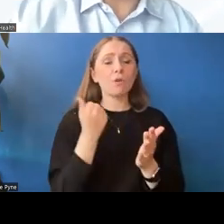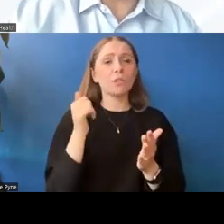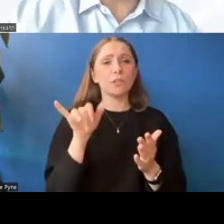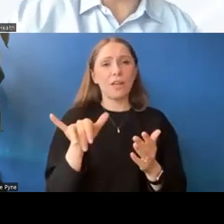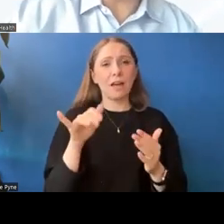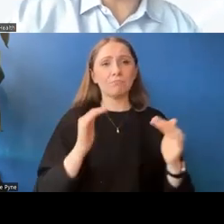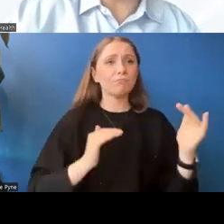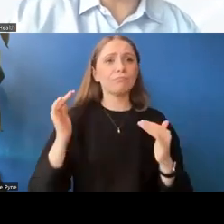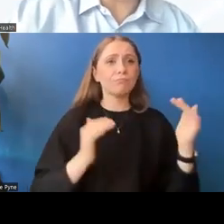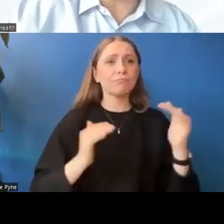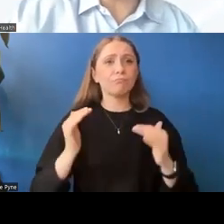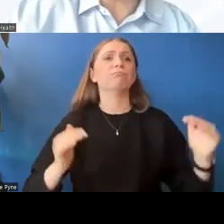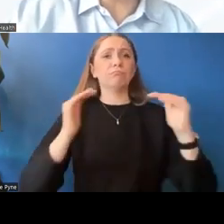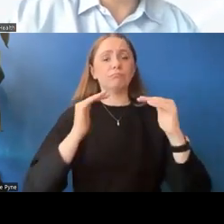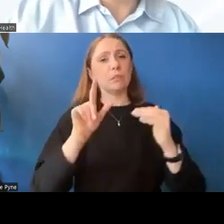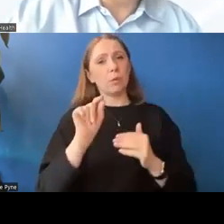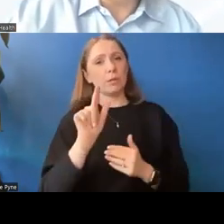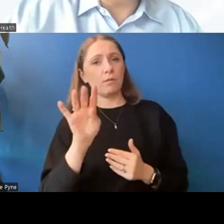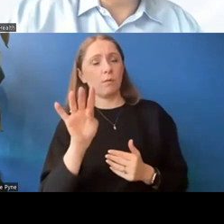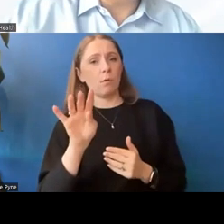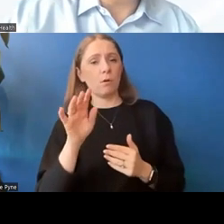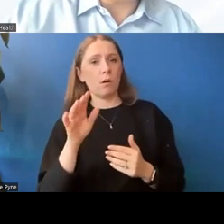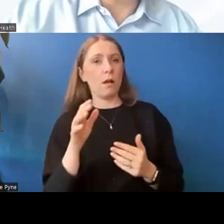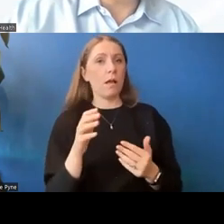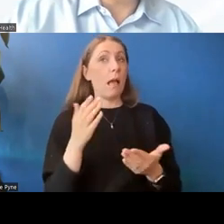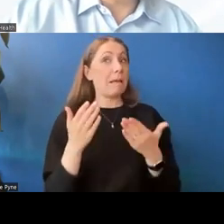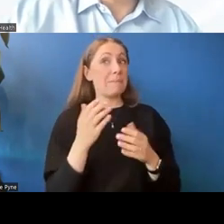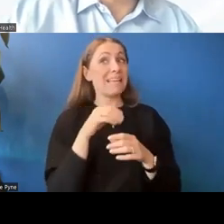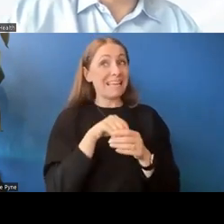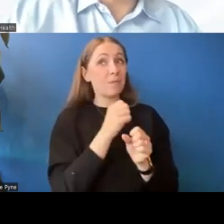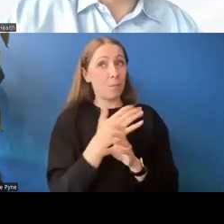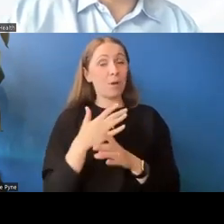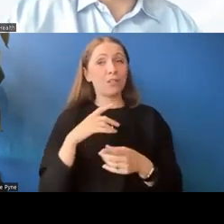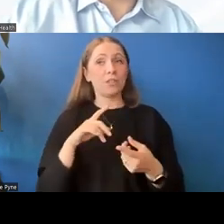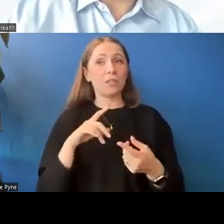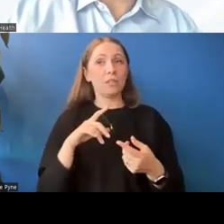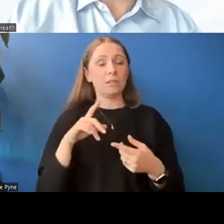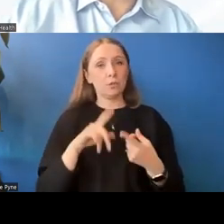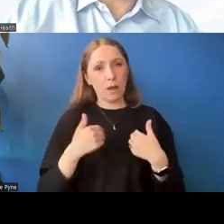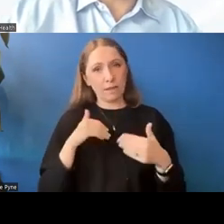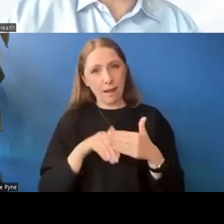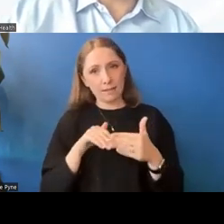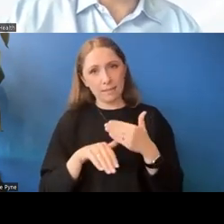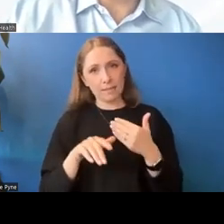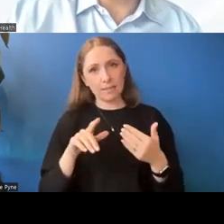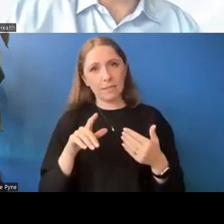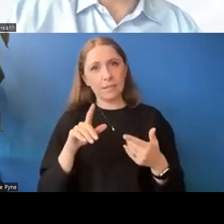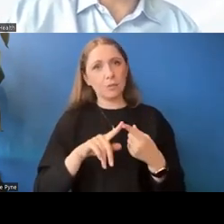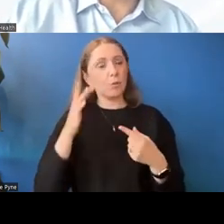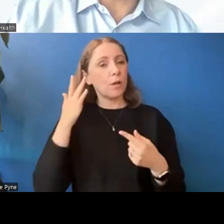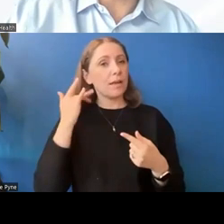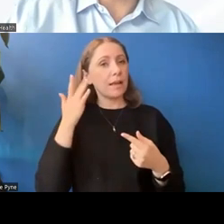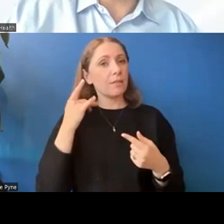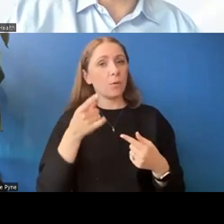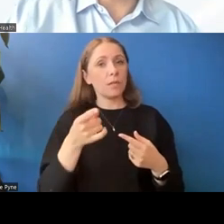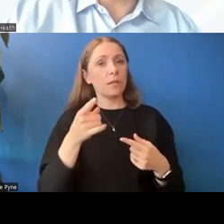in 2024, to start to ask them questions, perhaps even in preparation to then having access to the California all pairs claims